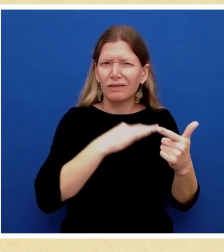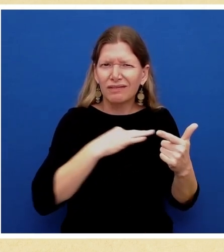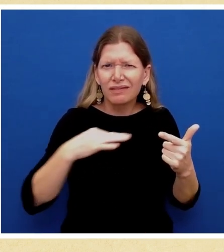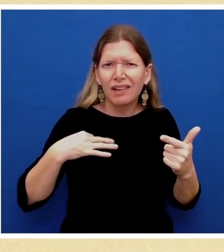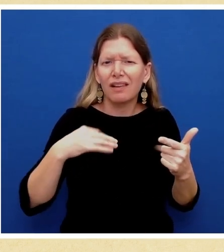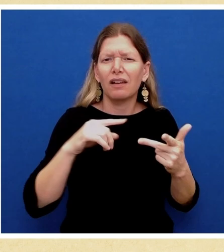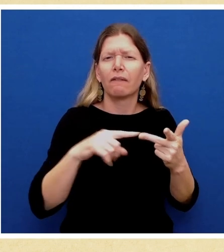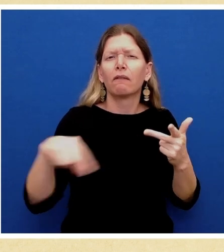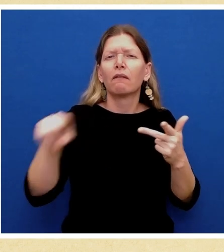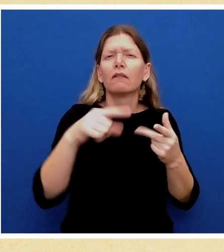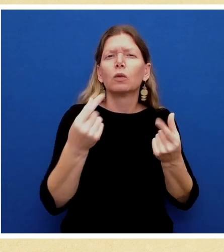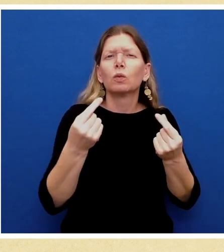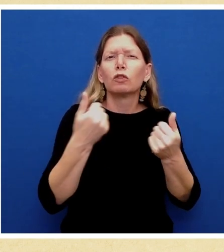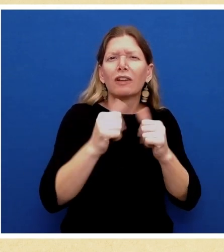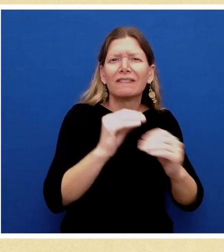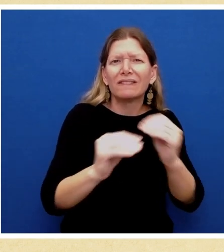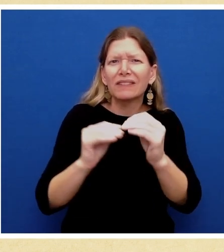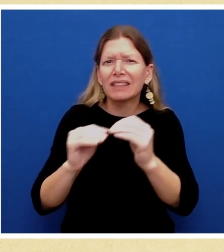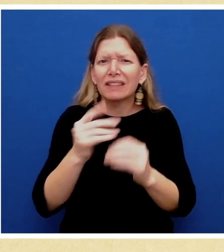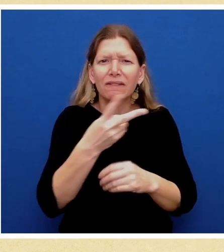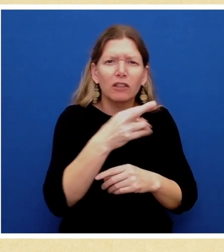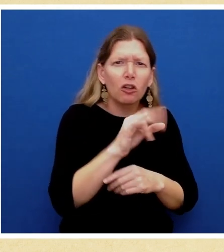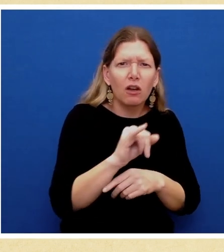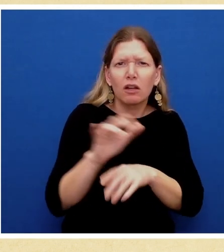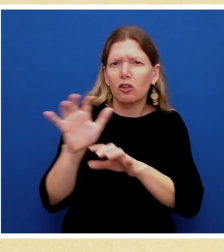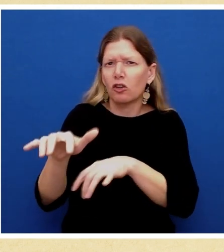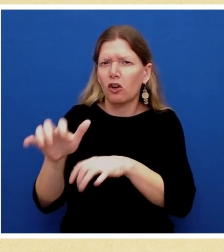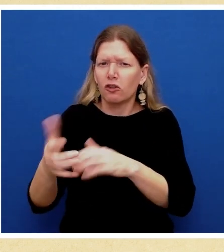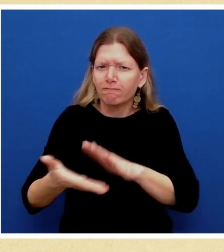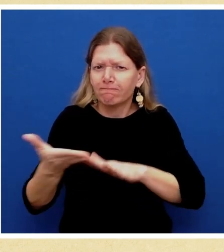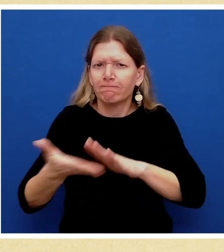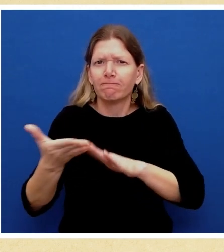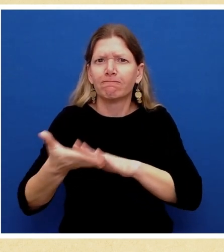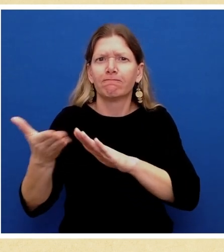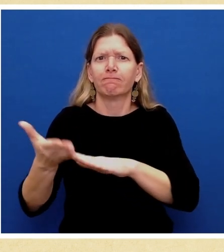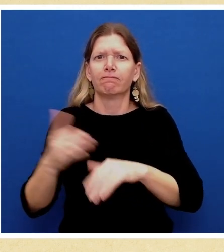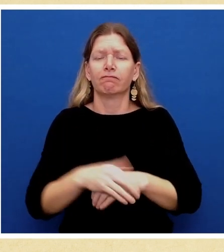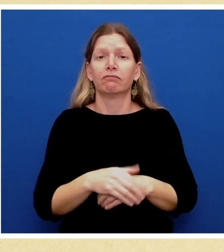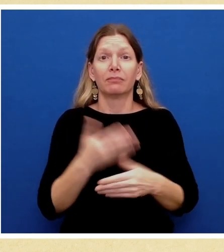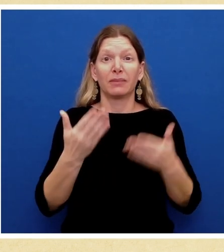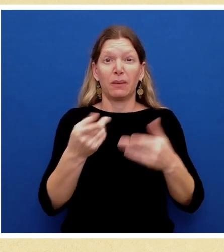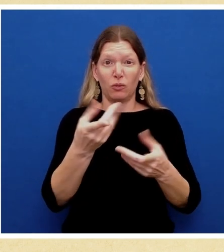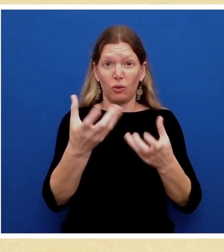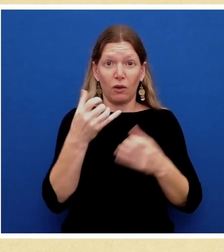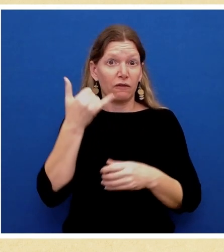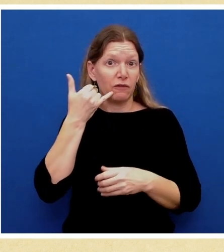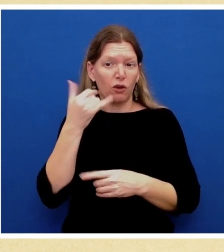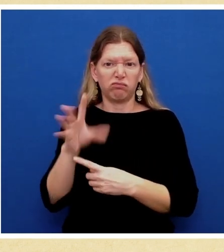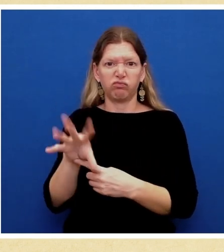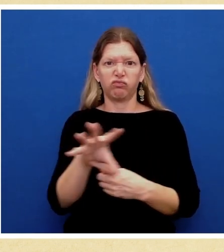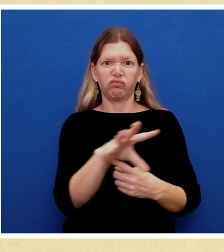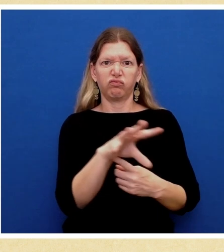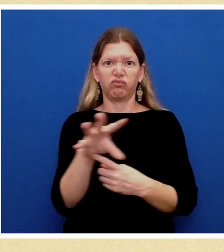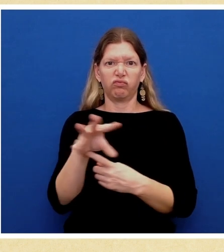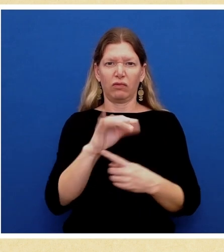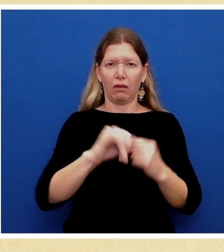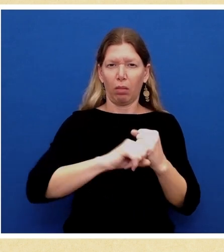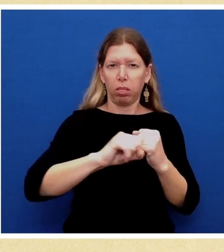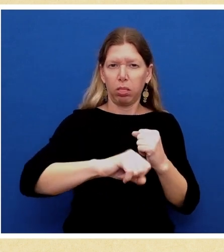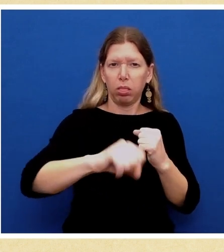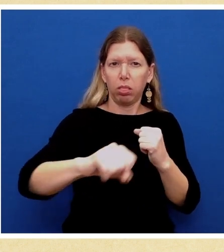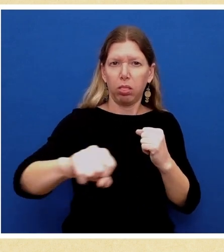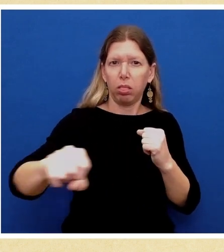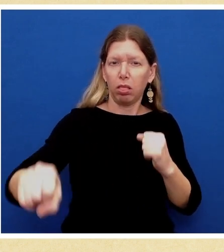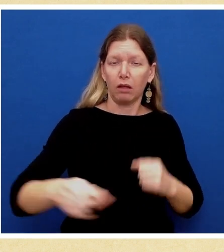member was, and what steps were taken to get the VRI or cart system working. You may consider recording the delay on your phone.